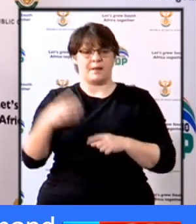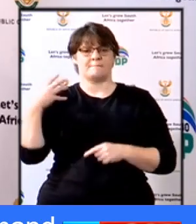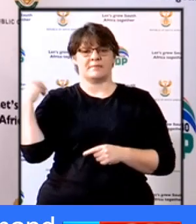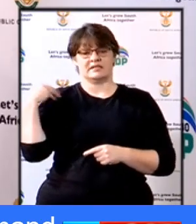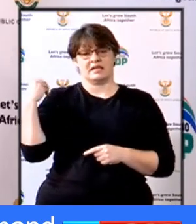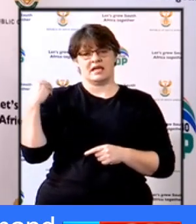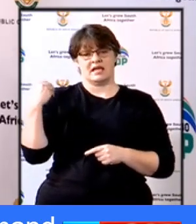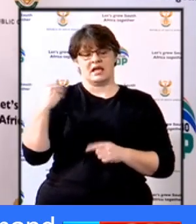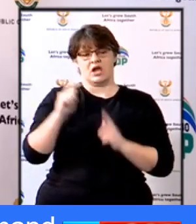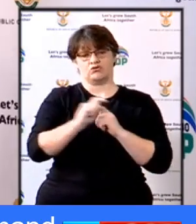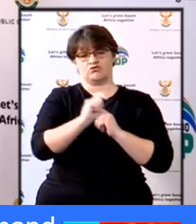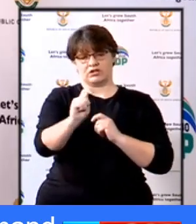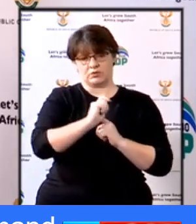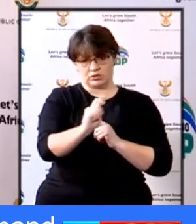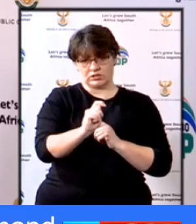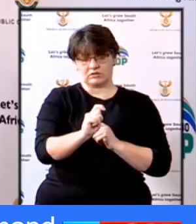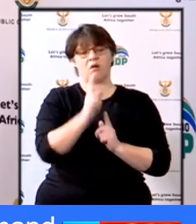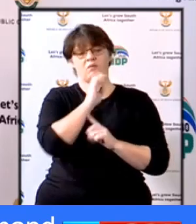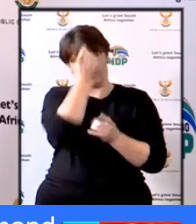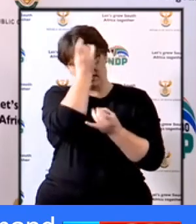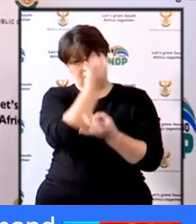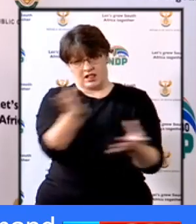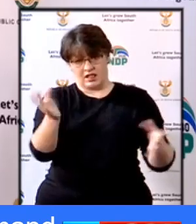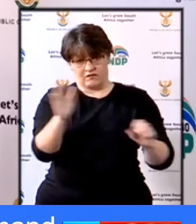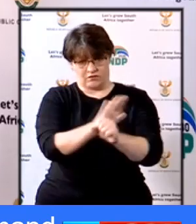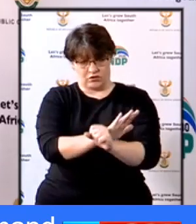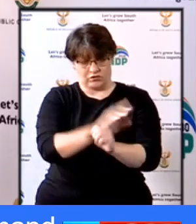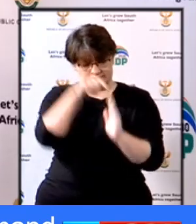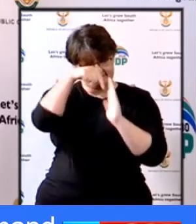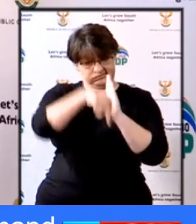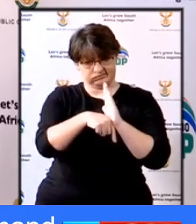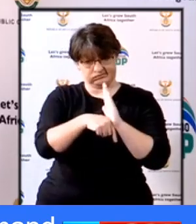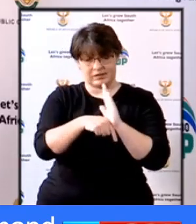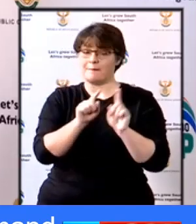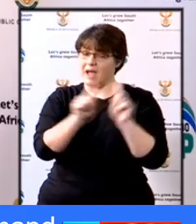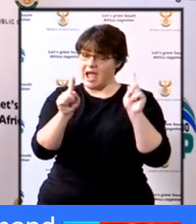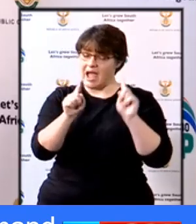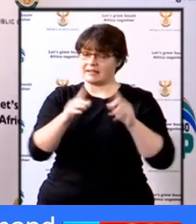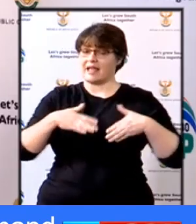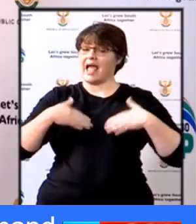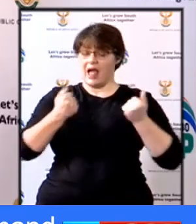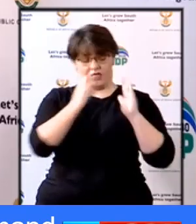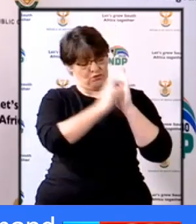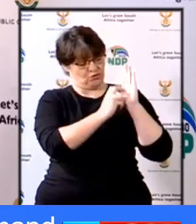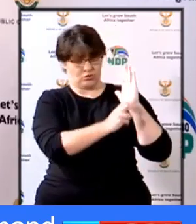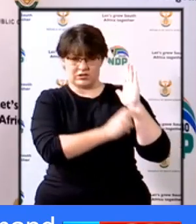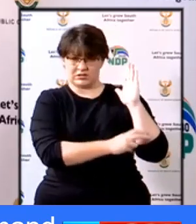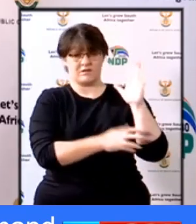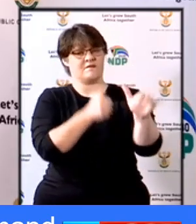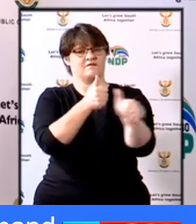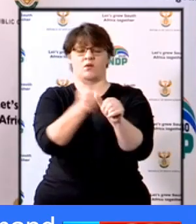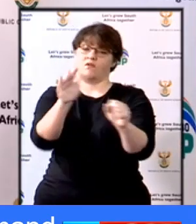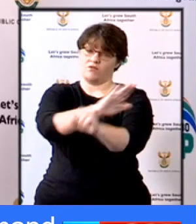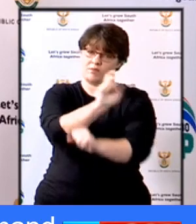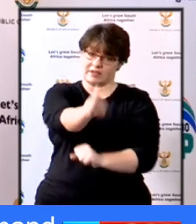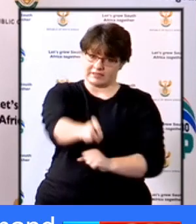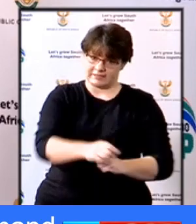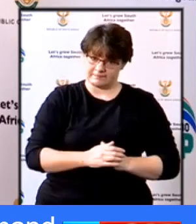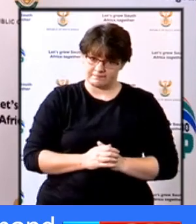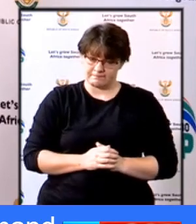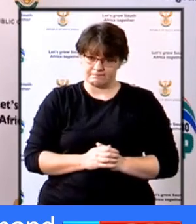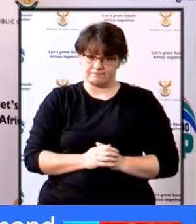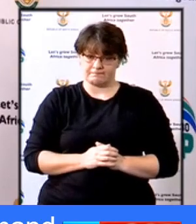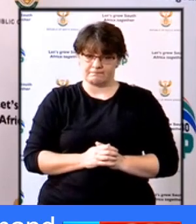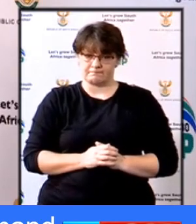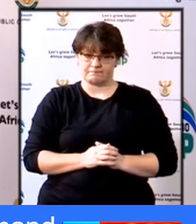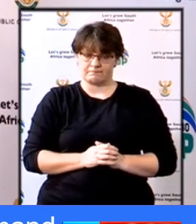will make announcements, but the health protocols still have to be kept.